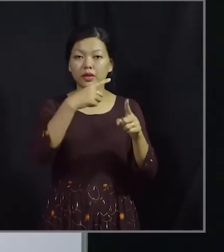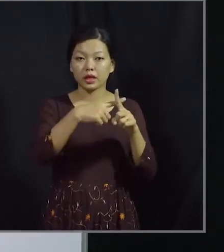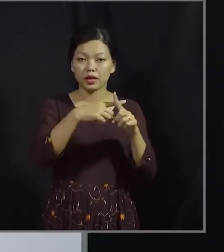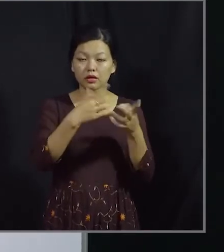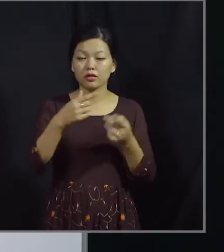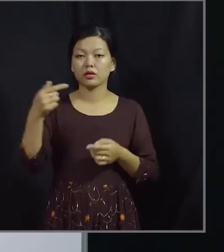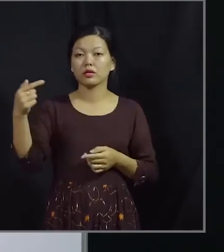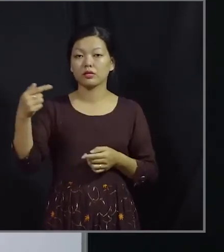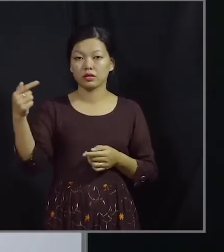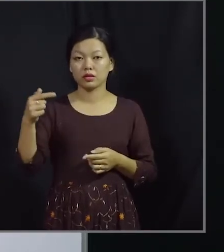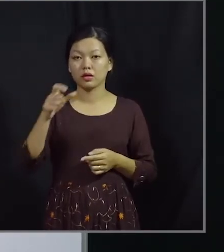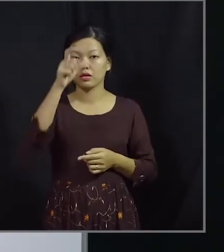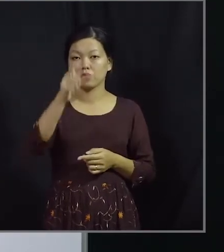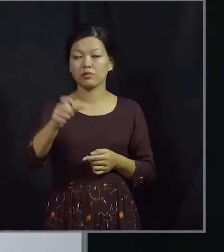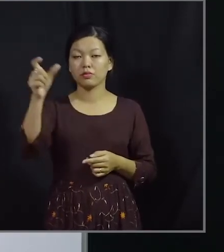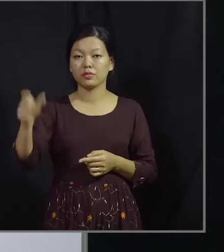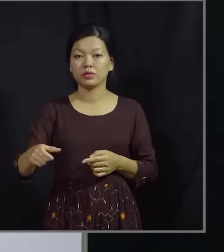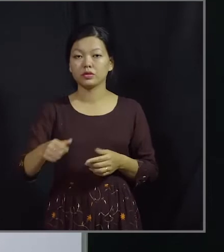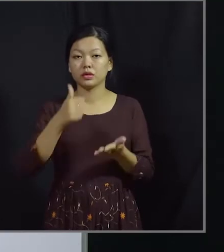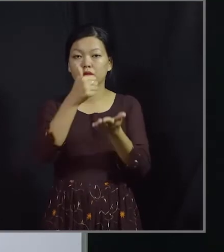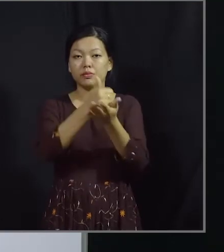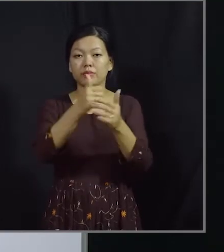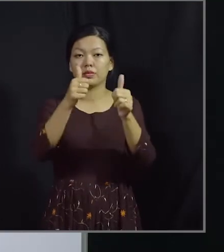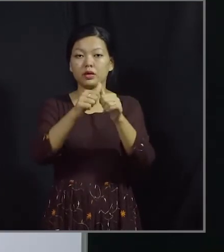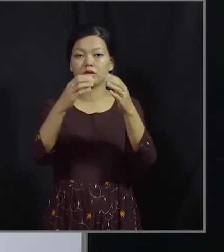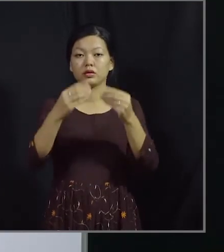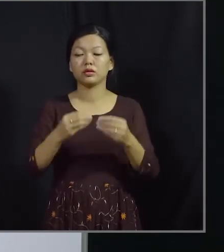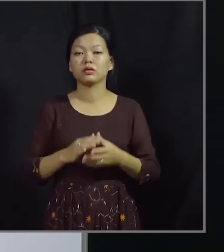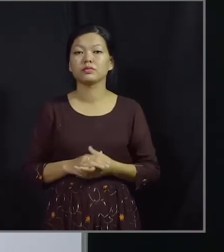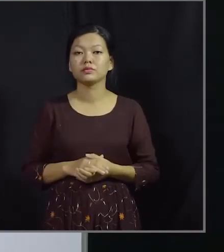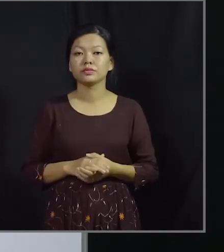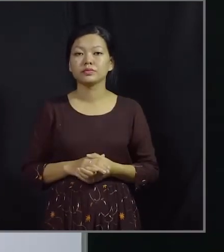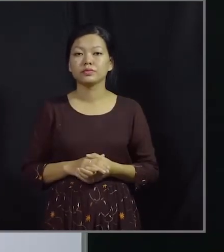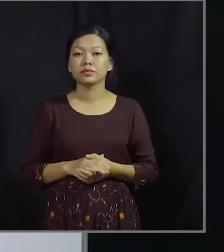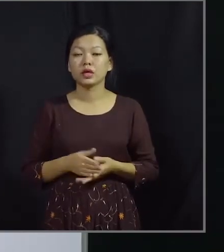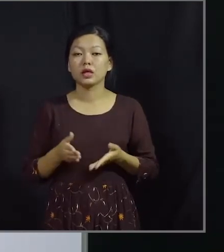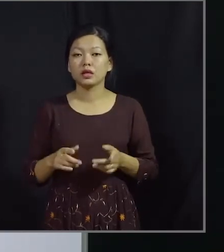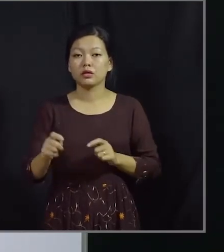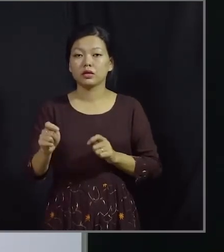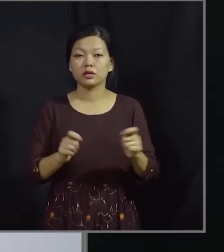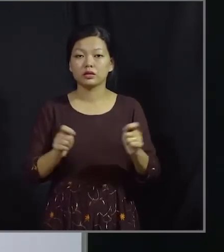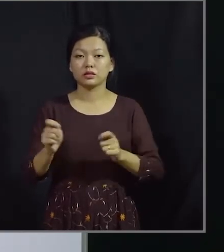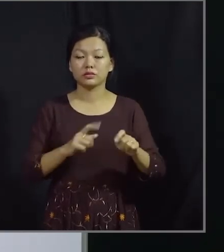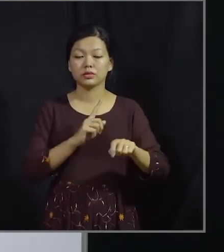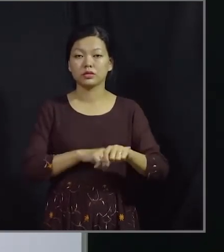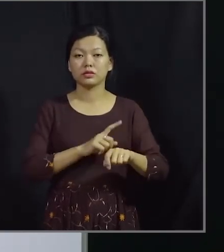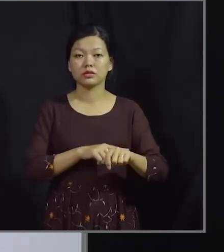particular partner's account. So, in this adjustment of goodwill, this